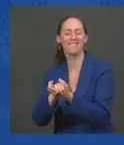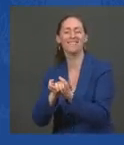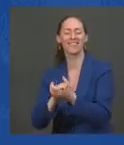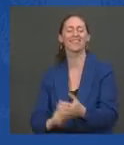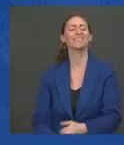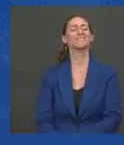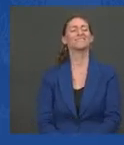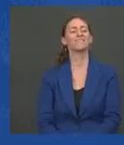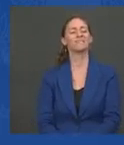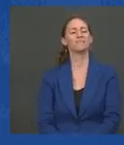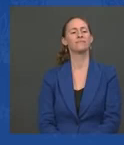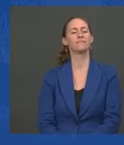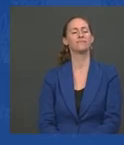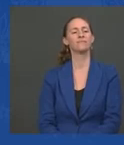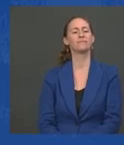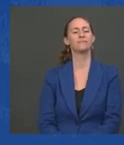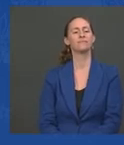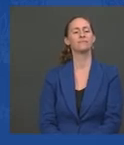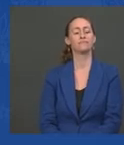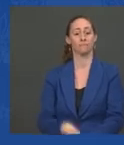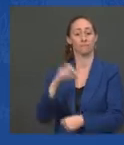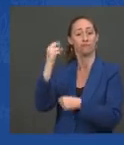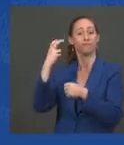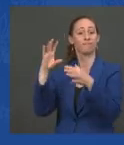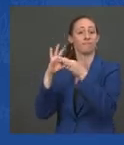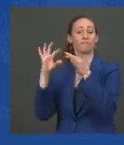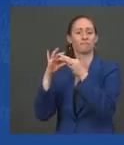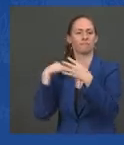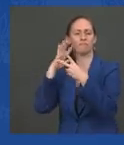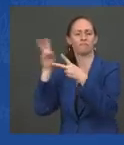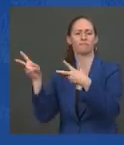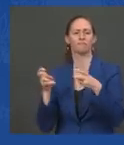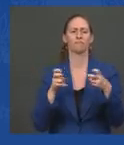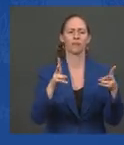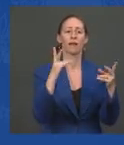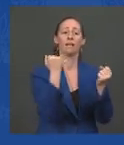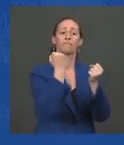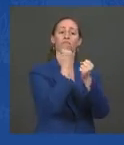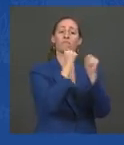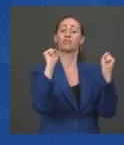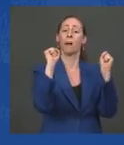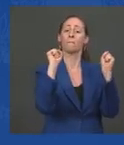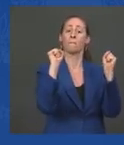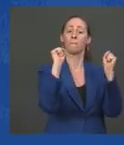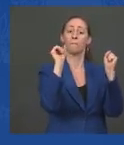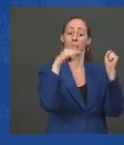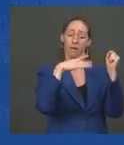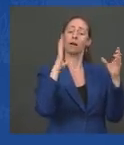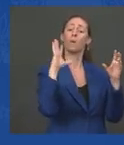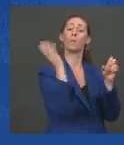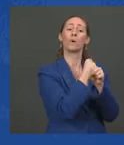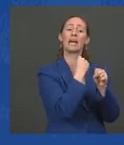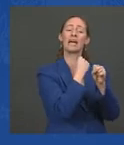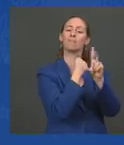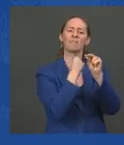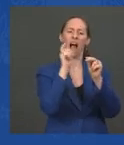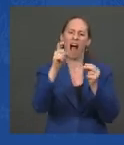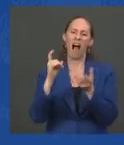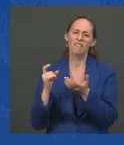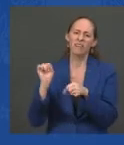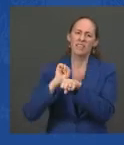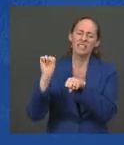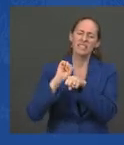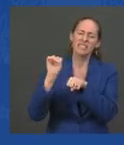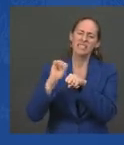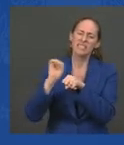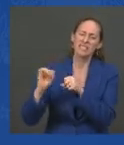And she said, and I will paraphrase, freedom is never really won. You earn it and you win it with